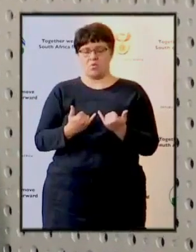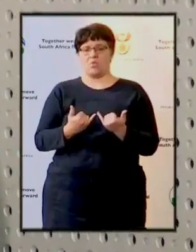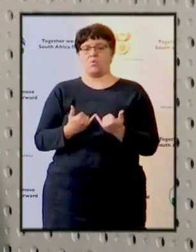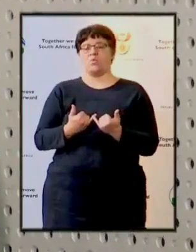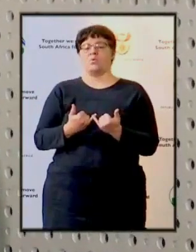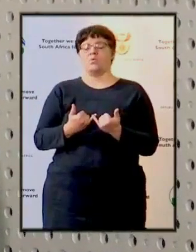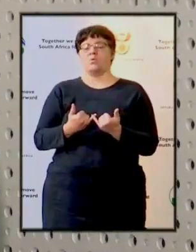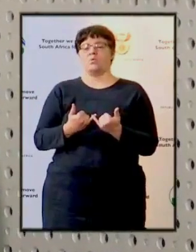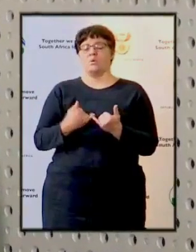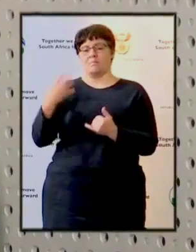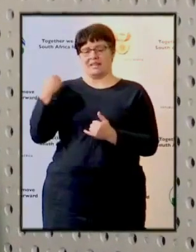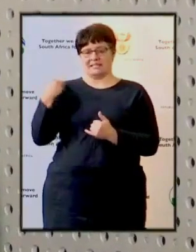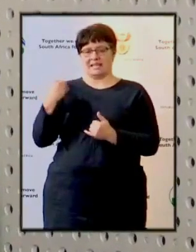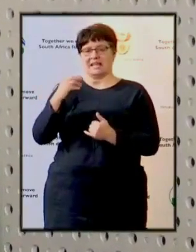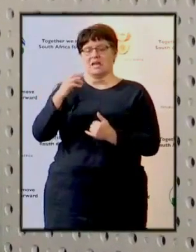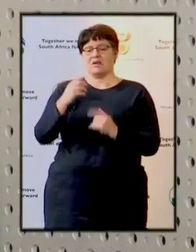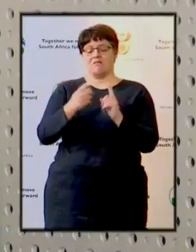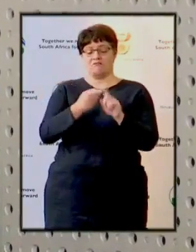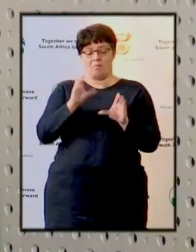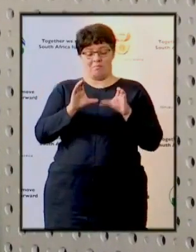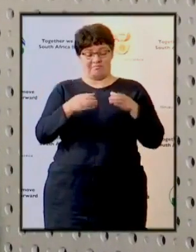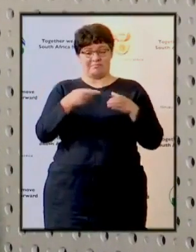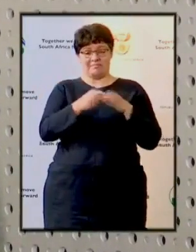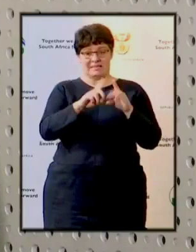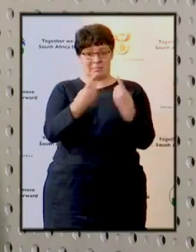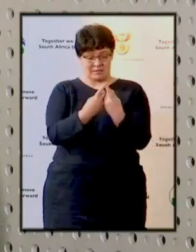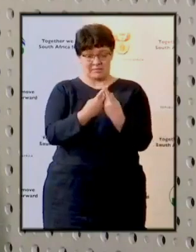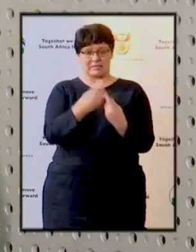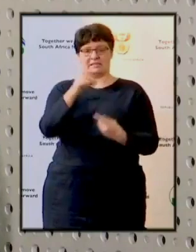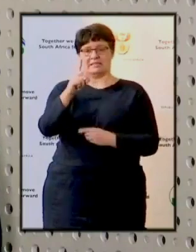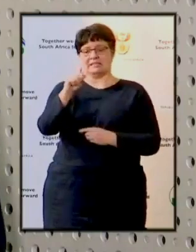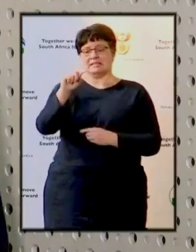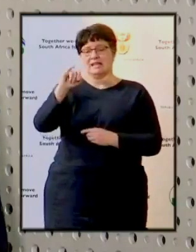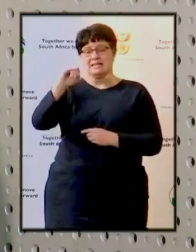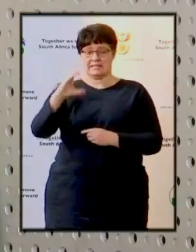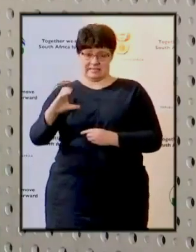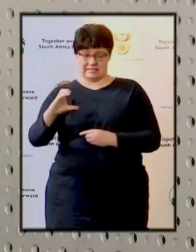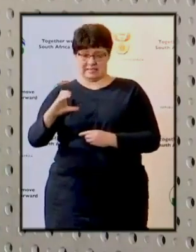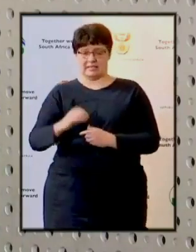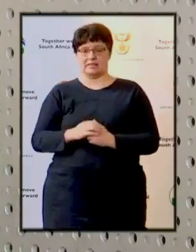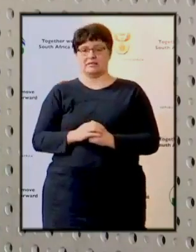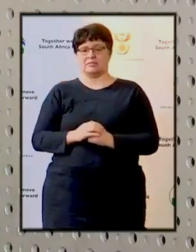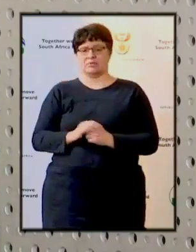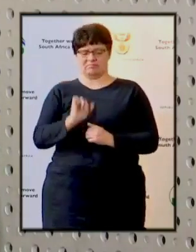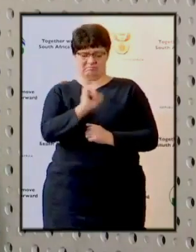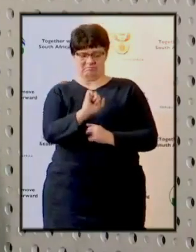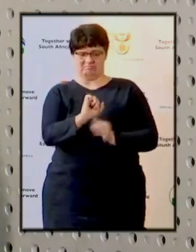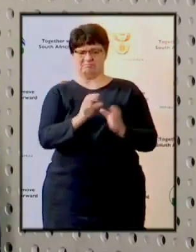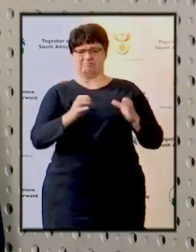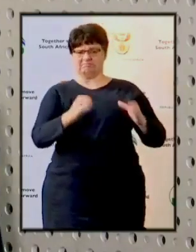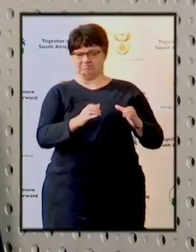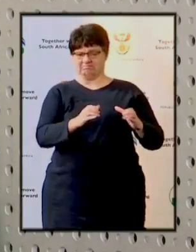and Competition to come and speak to us in the area that he's been allocated to speak